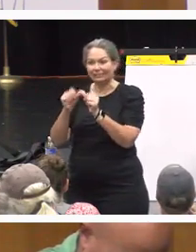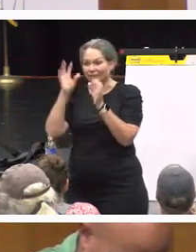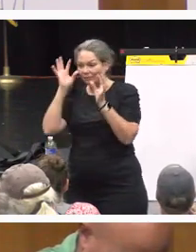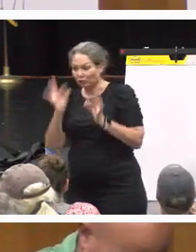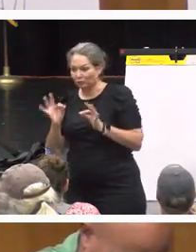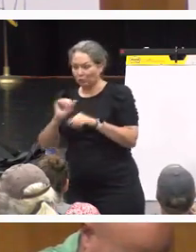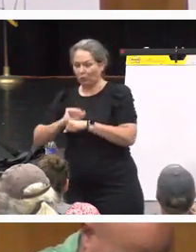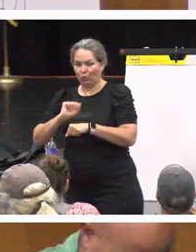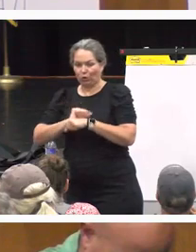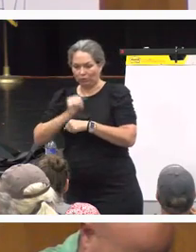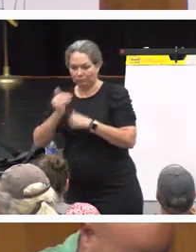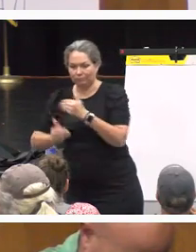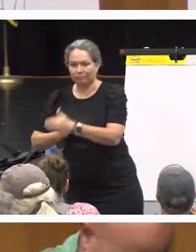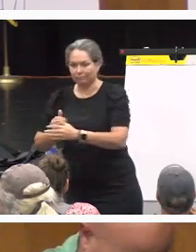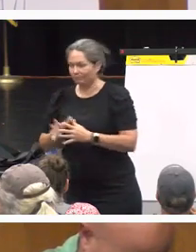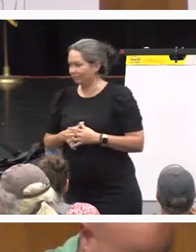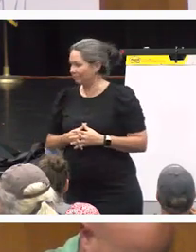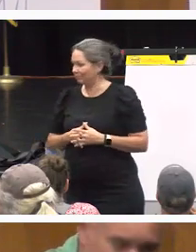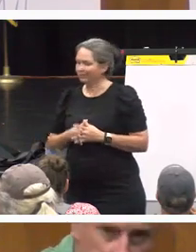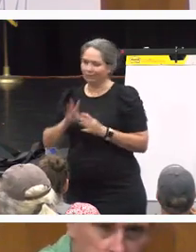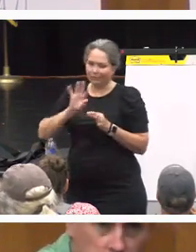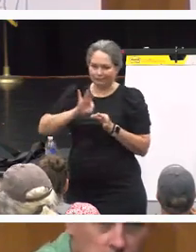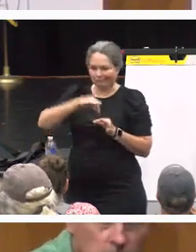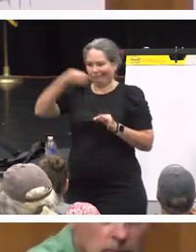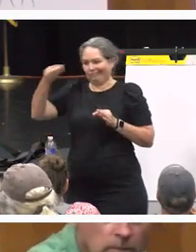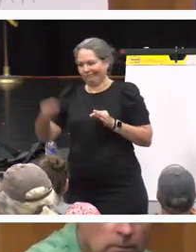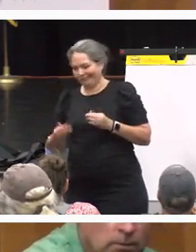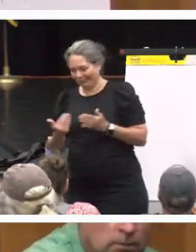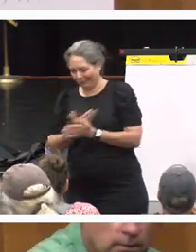work. I have to flip this around.